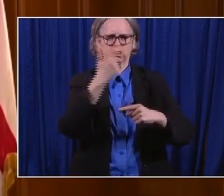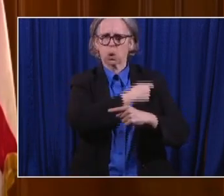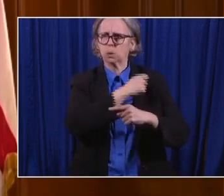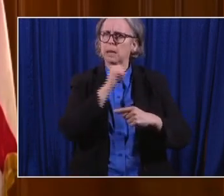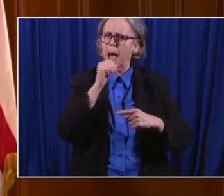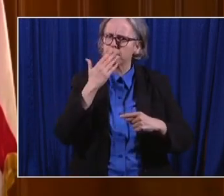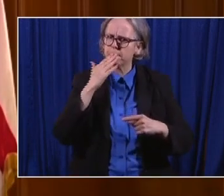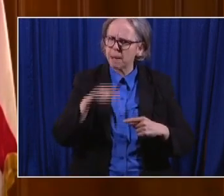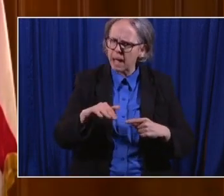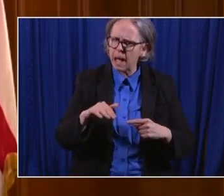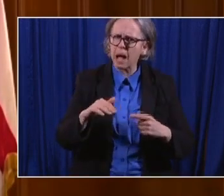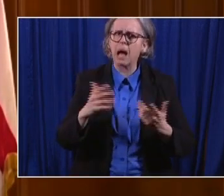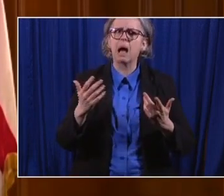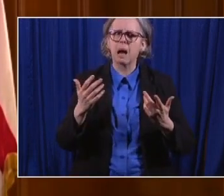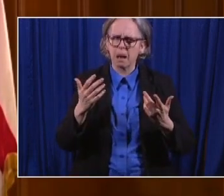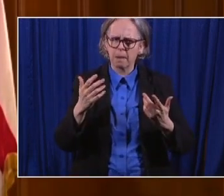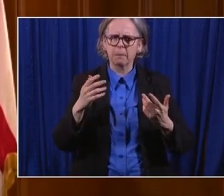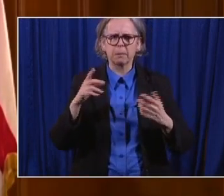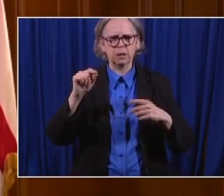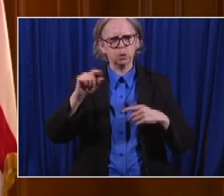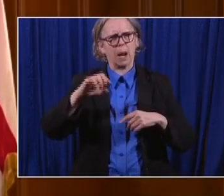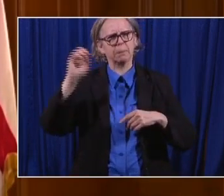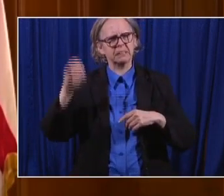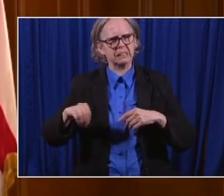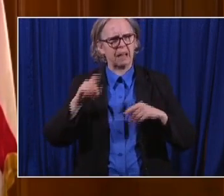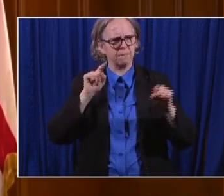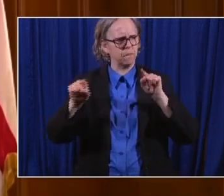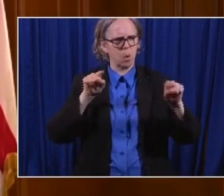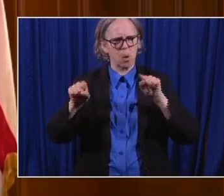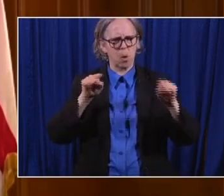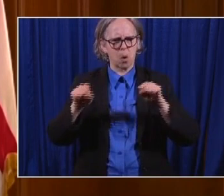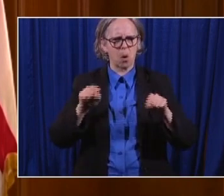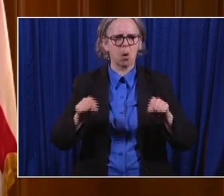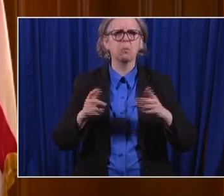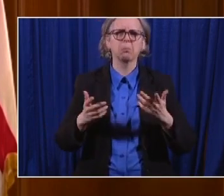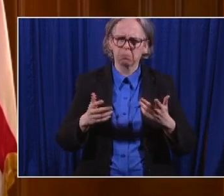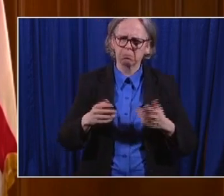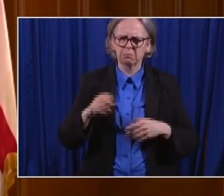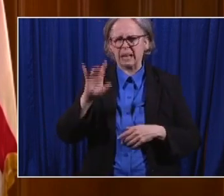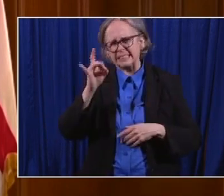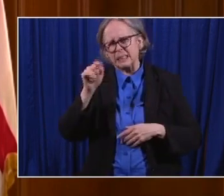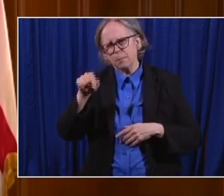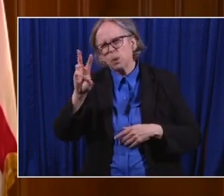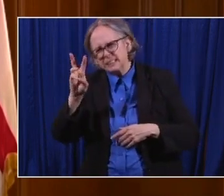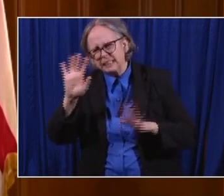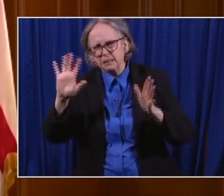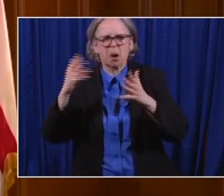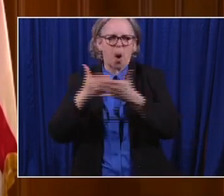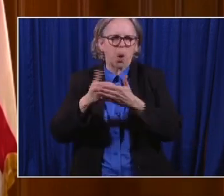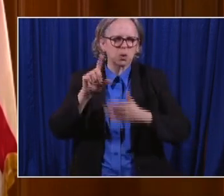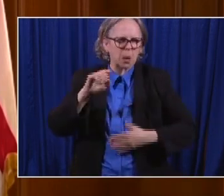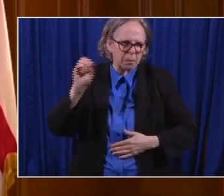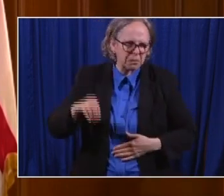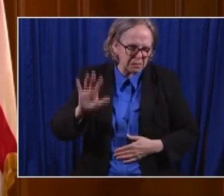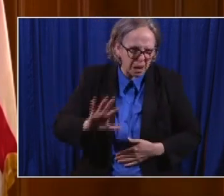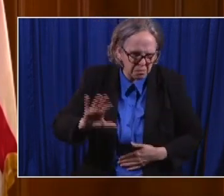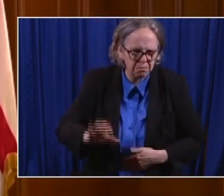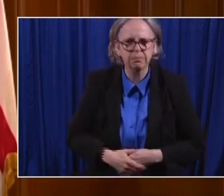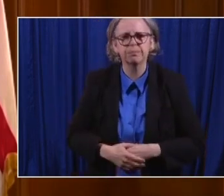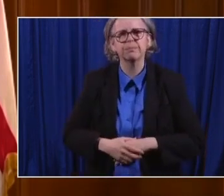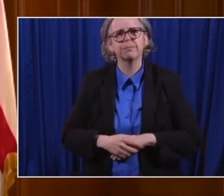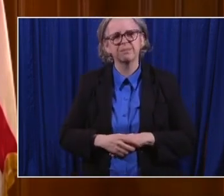them, 18.6% of 16 and 17-year-olds have now received their first dose. So